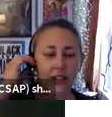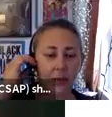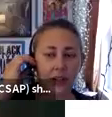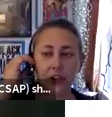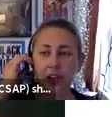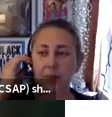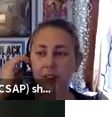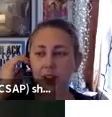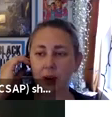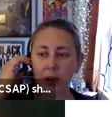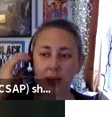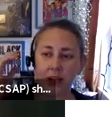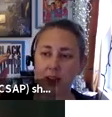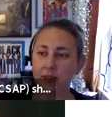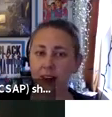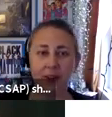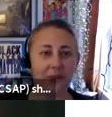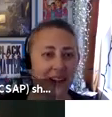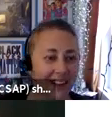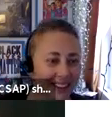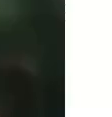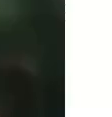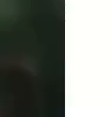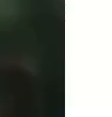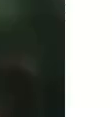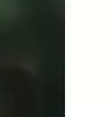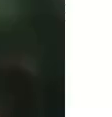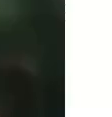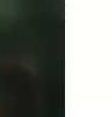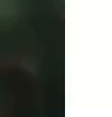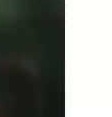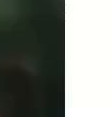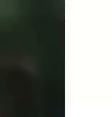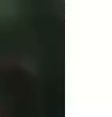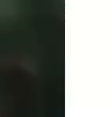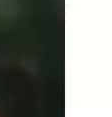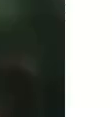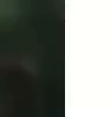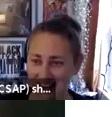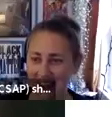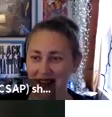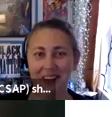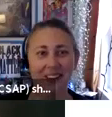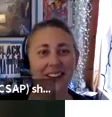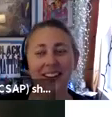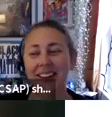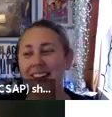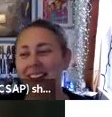Can you say what your name is so that we can identify you? I'm Sadie, and my pronouns are she, her. Great, thank